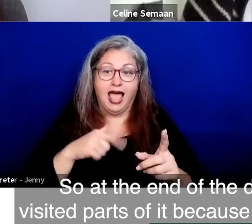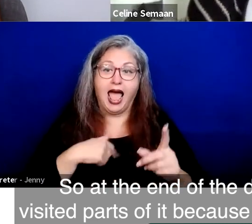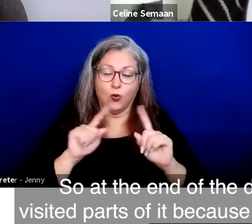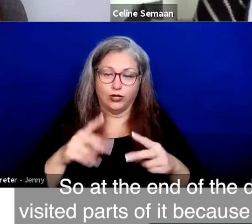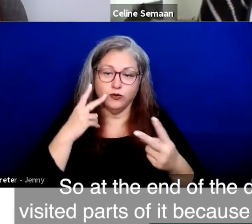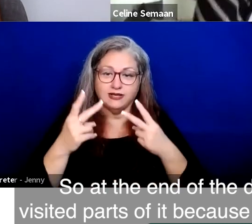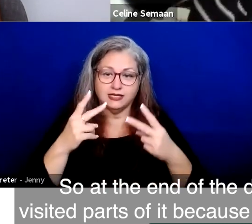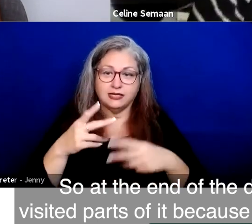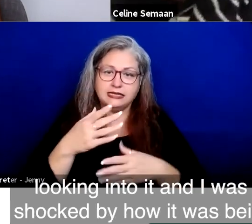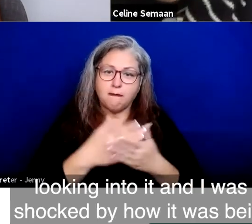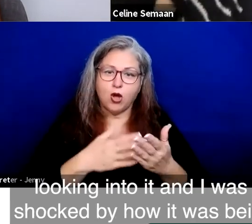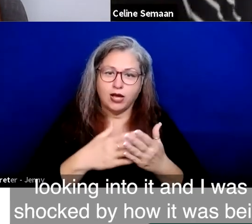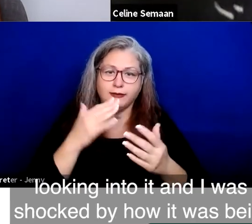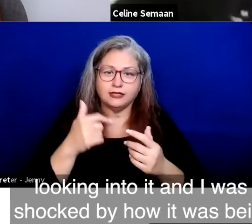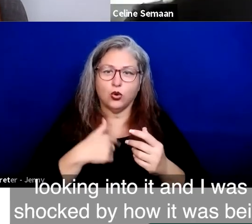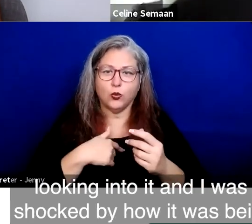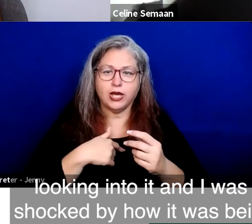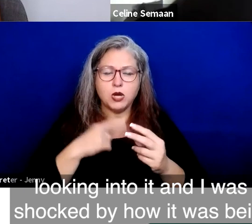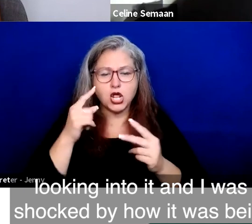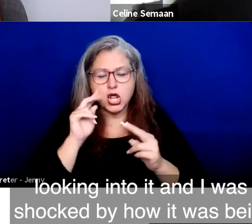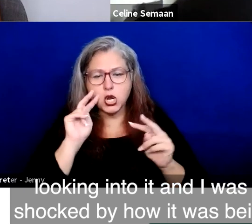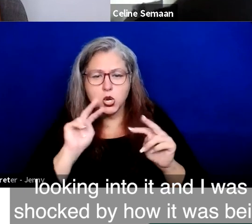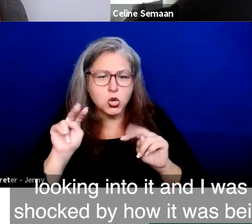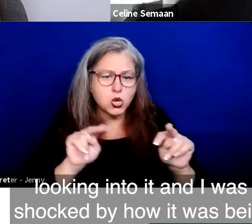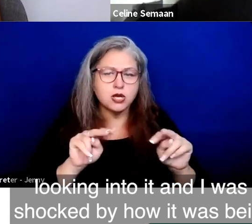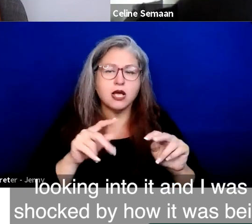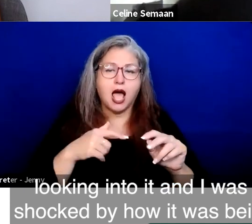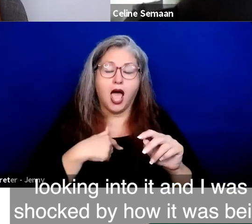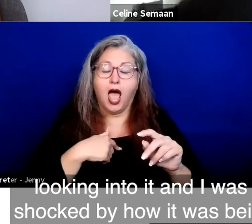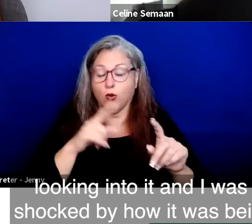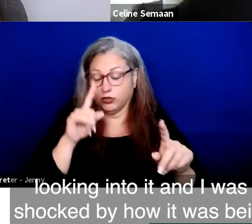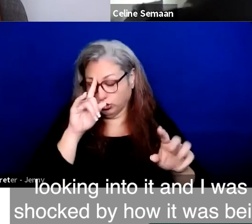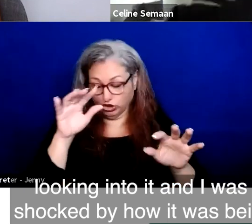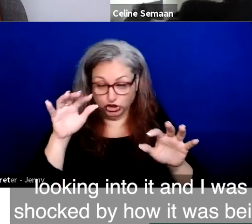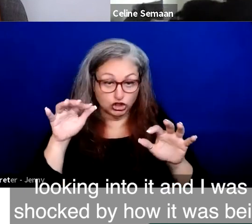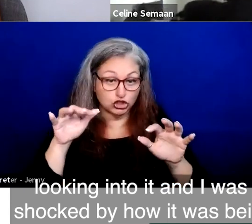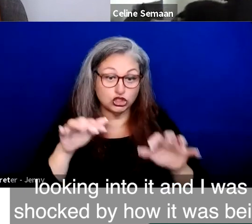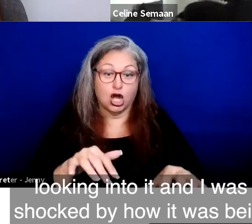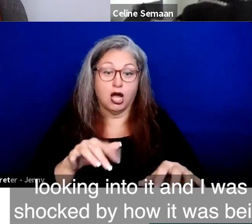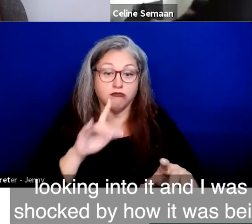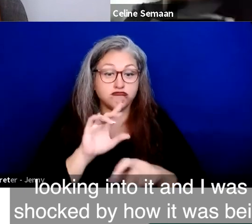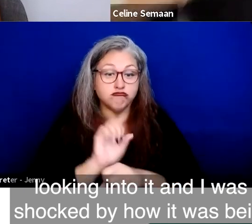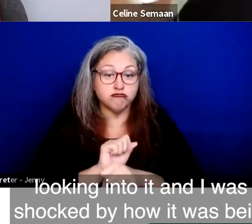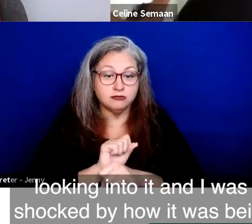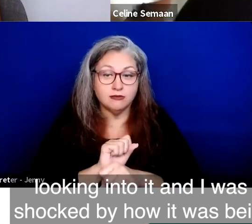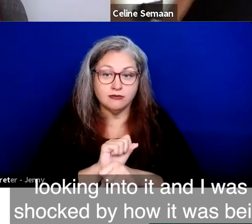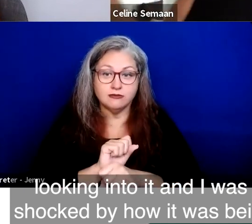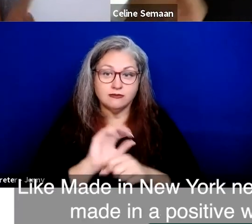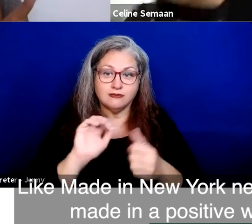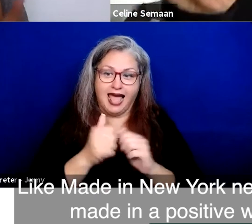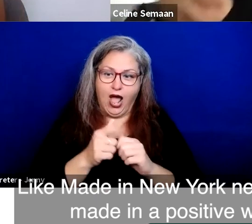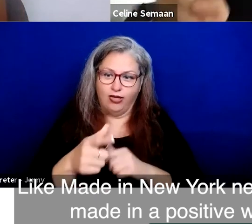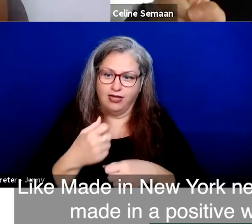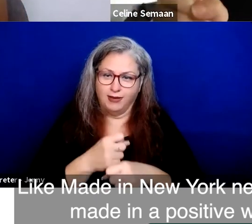visited parts of it because we were looking into it, and I was literally shocked by how it was being